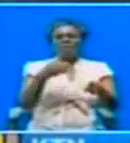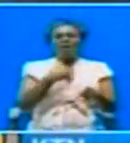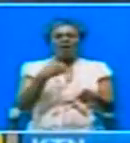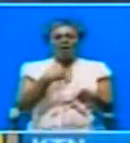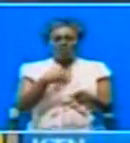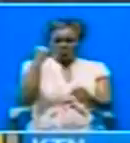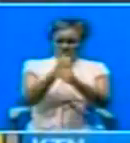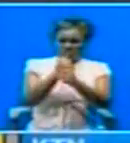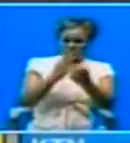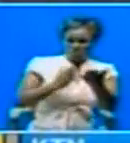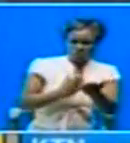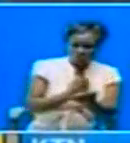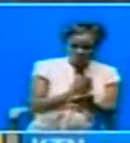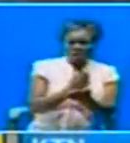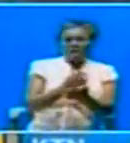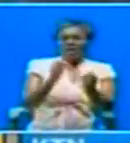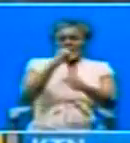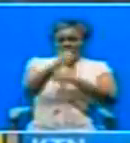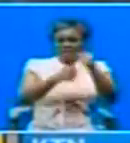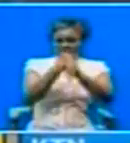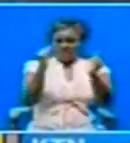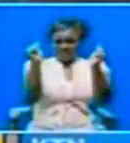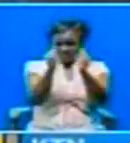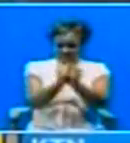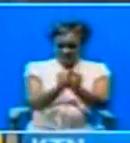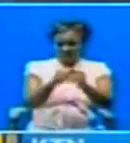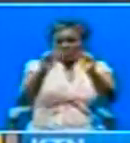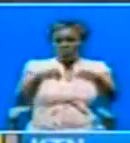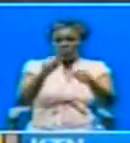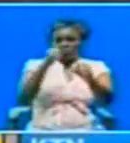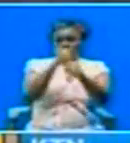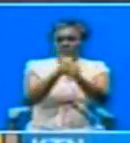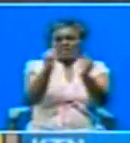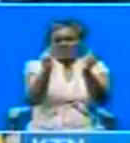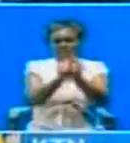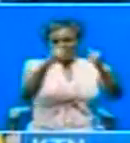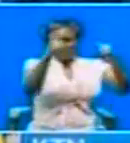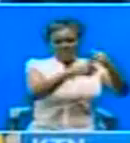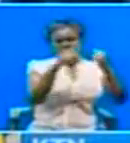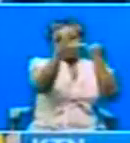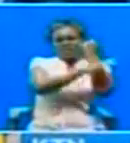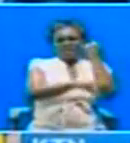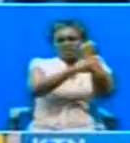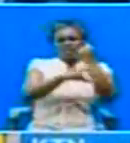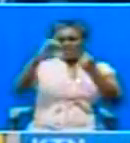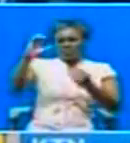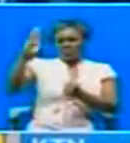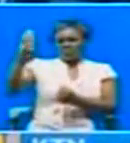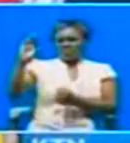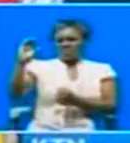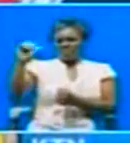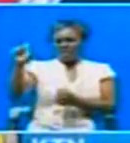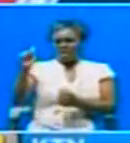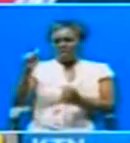is to ensure that in 10 years' time, we are actually operating in 16 markets. According to CBA, the growth will be funded